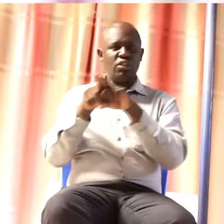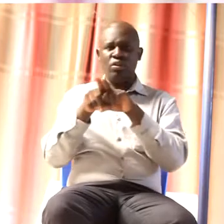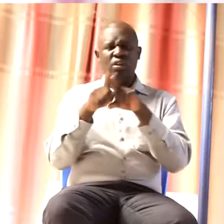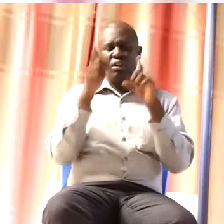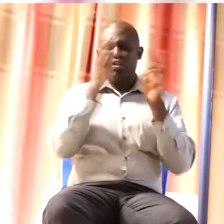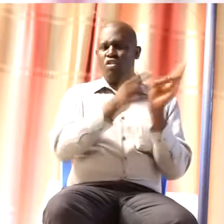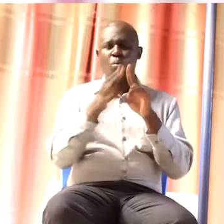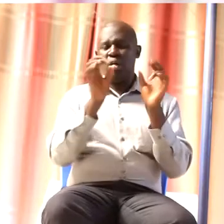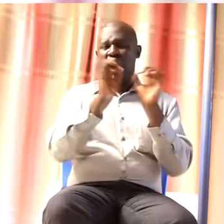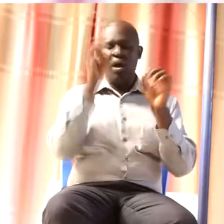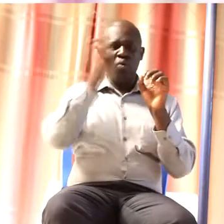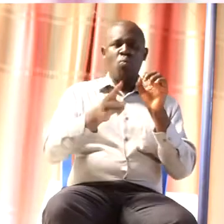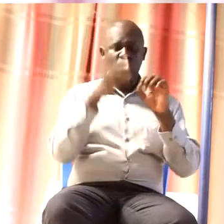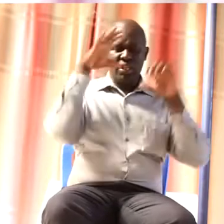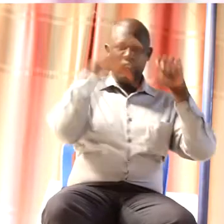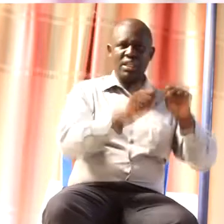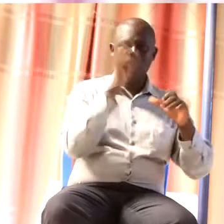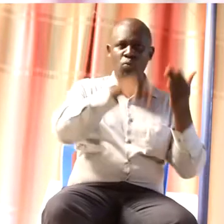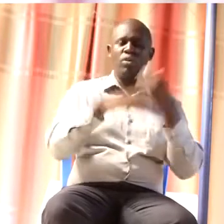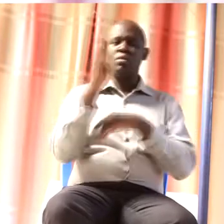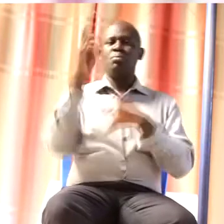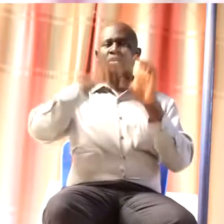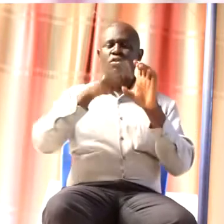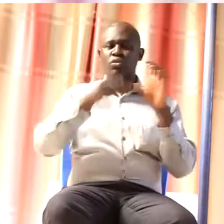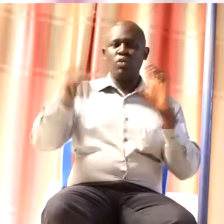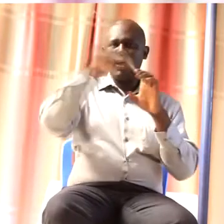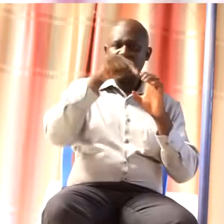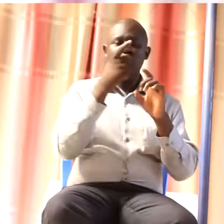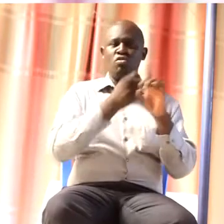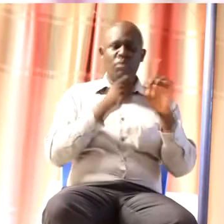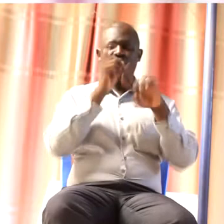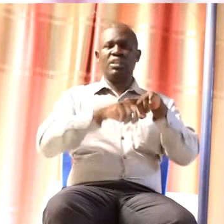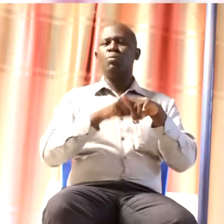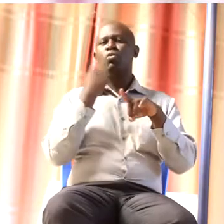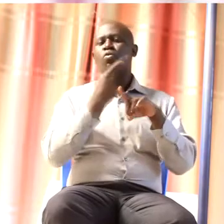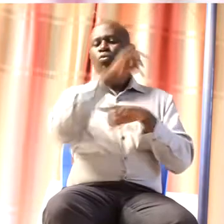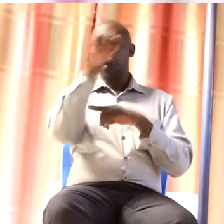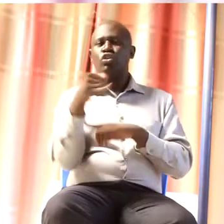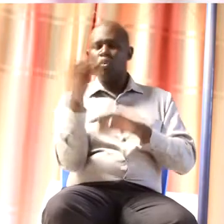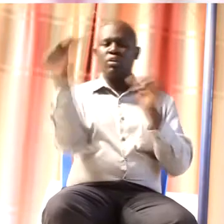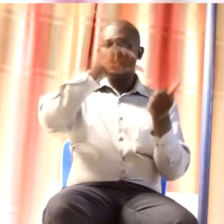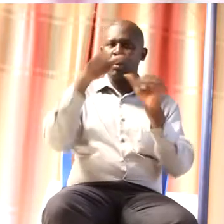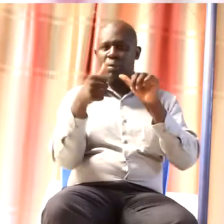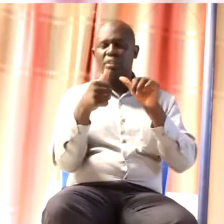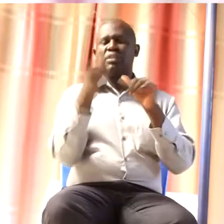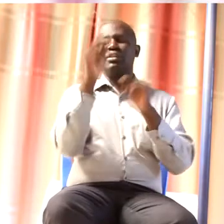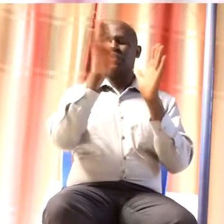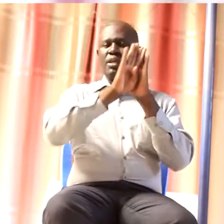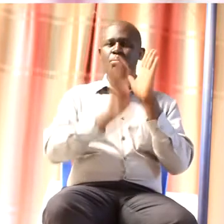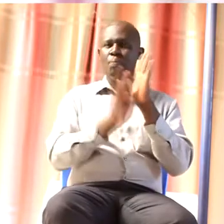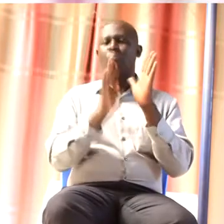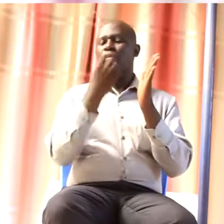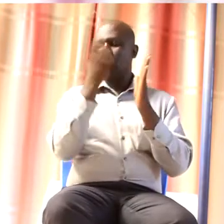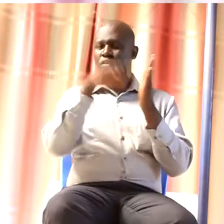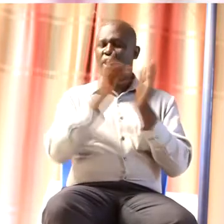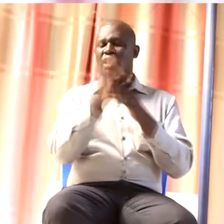belongs to us by faith. Since the day of John the Baptist, the Bible says, the kingdom of God has suffered violence,